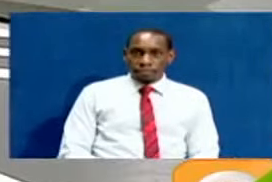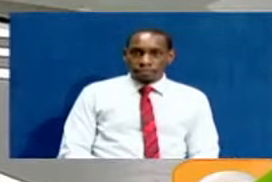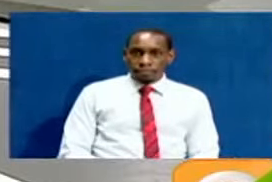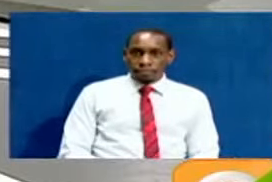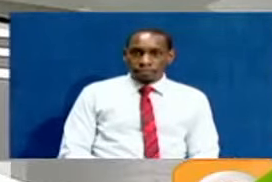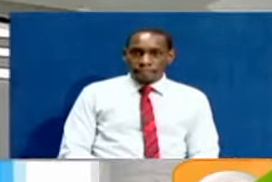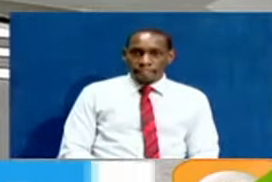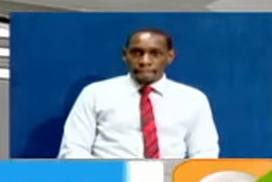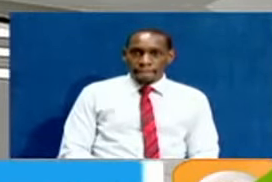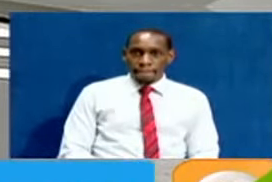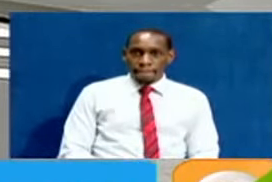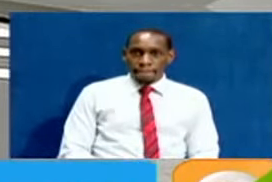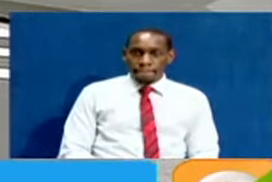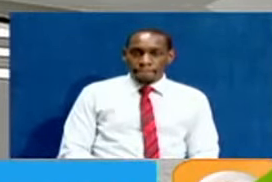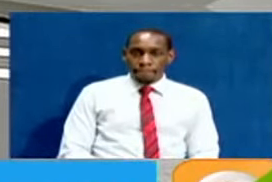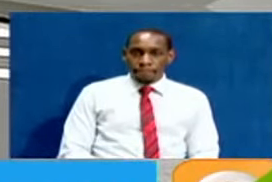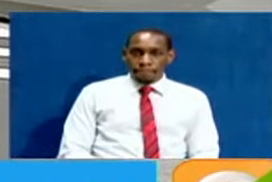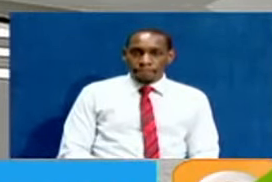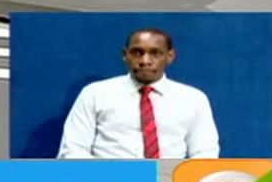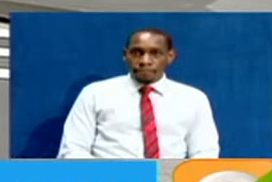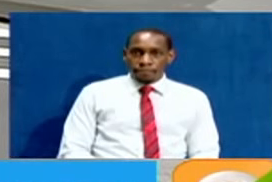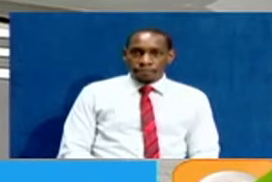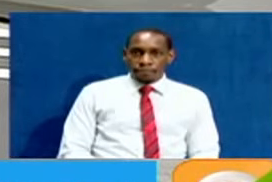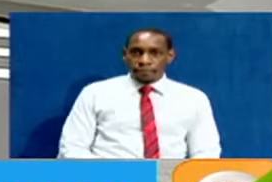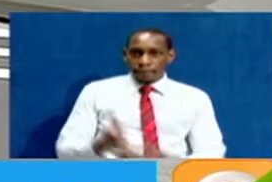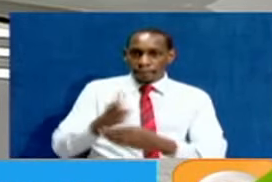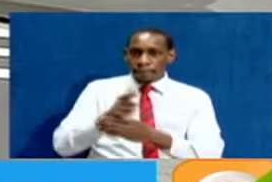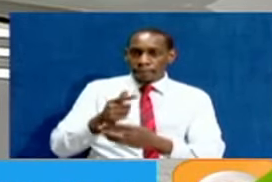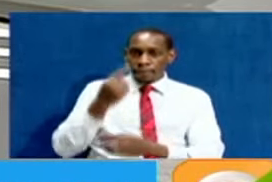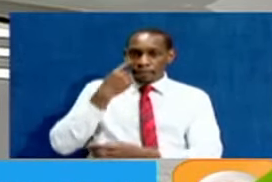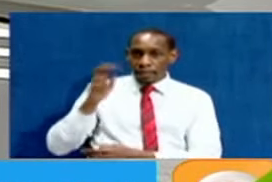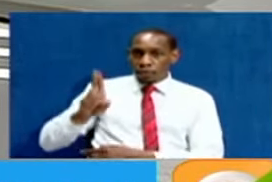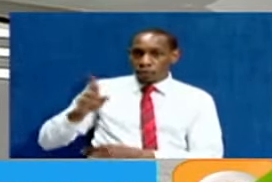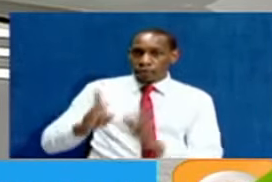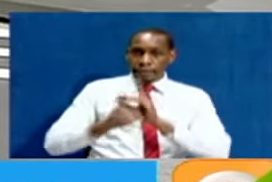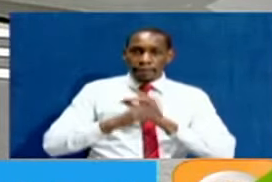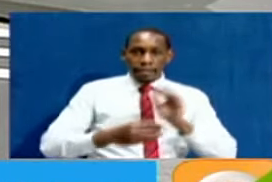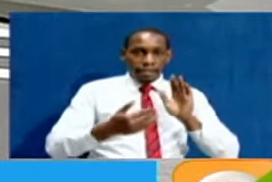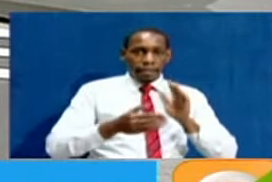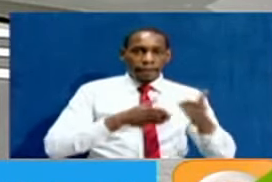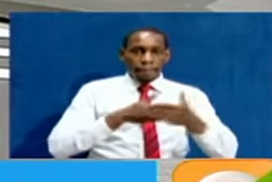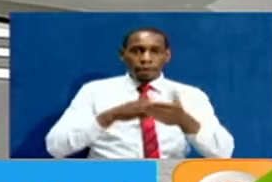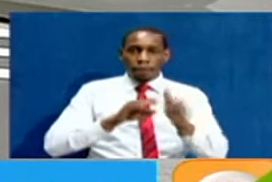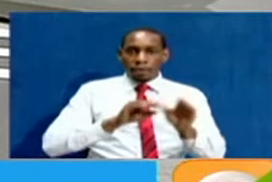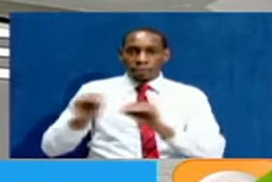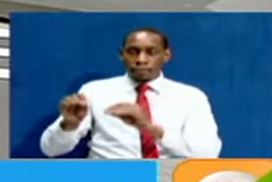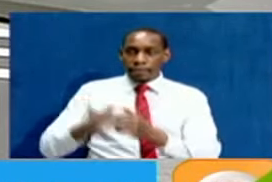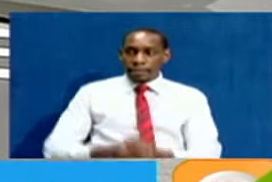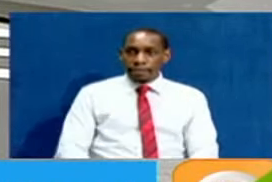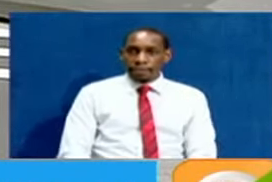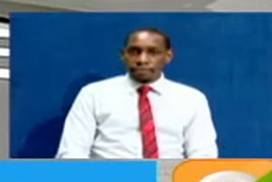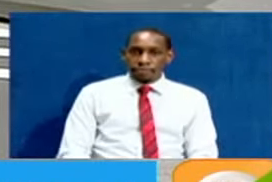that so that we can actually talk about the vaccines. Let's listen to Uhuru defending the lockdown. Working day and night to get the vaccine.